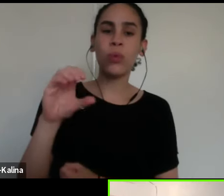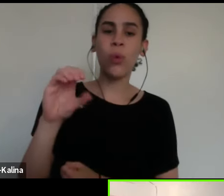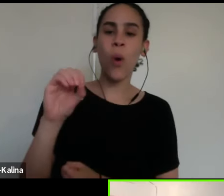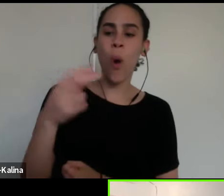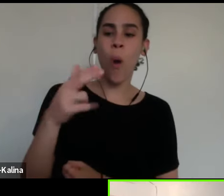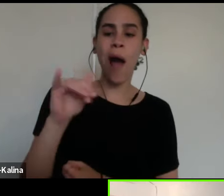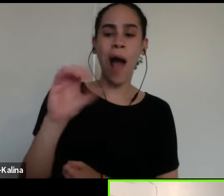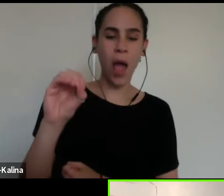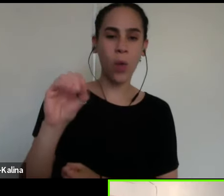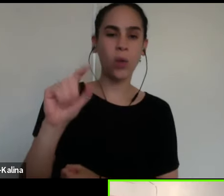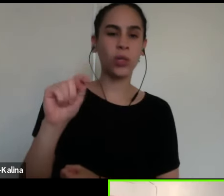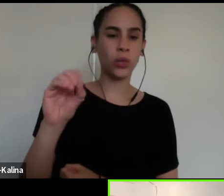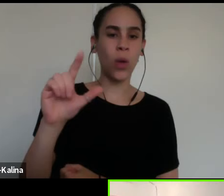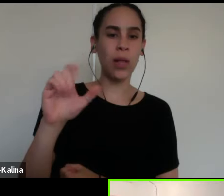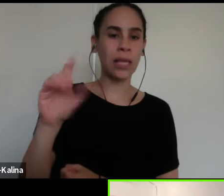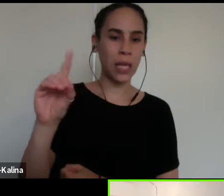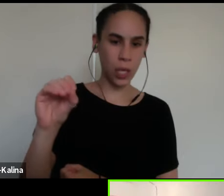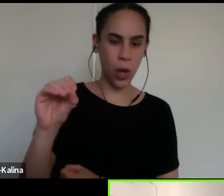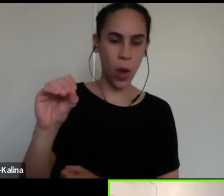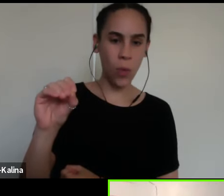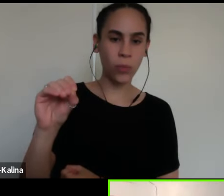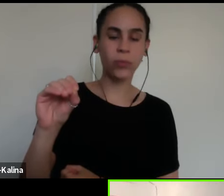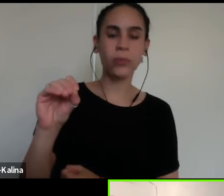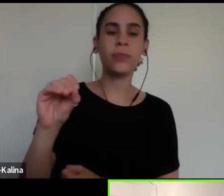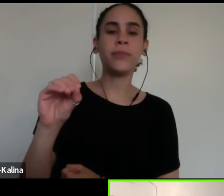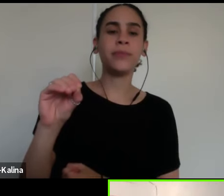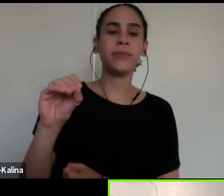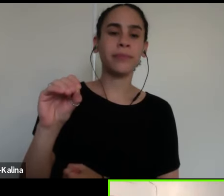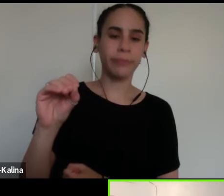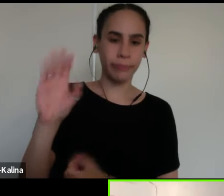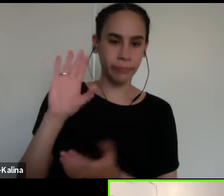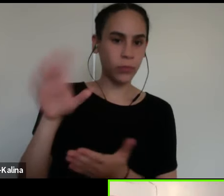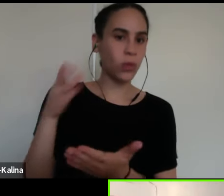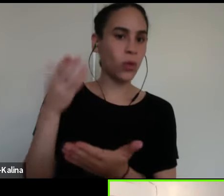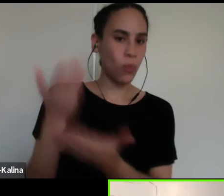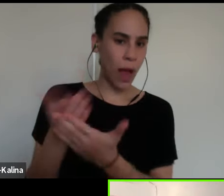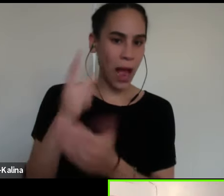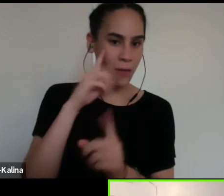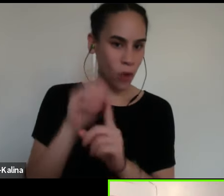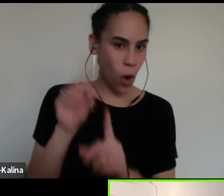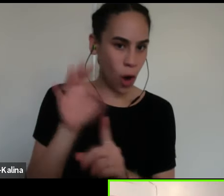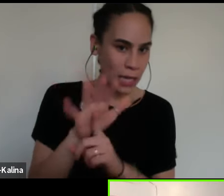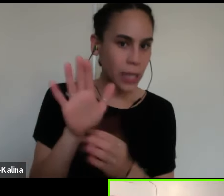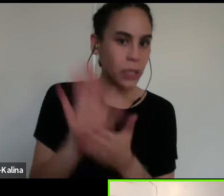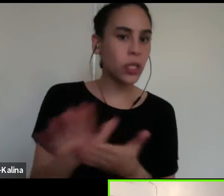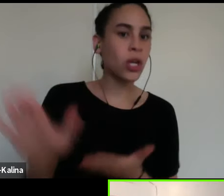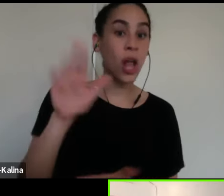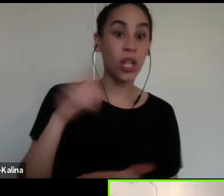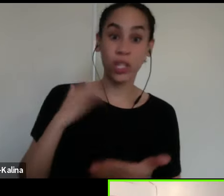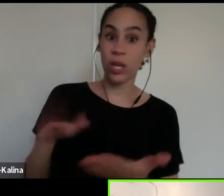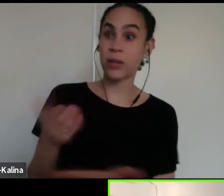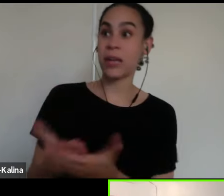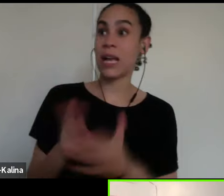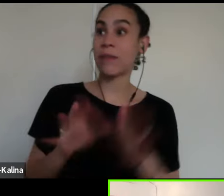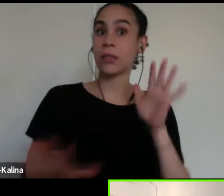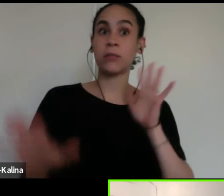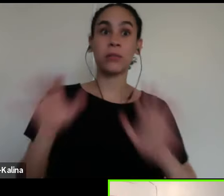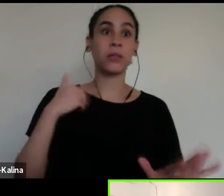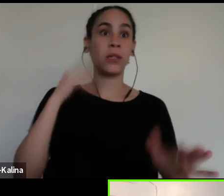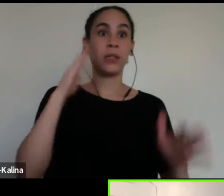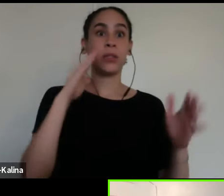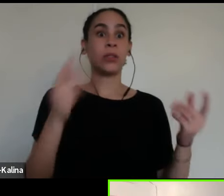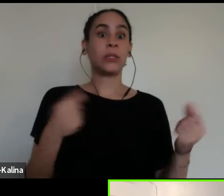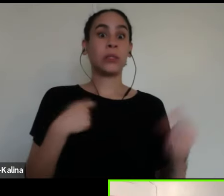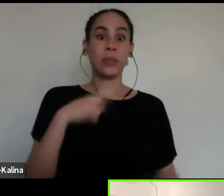to arrive at orientation for college. And then arriving there, still really not knowing what I was doing, 17 years